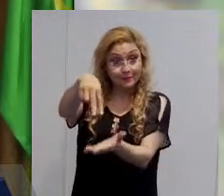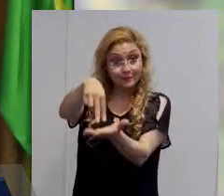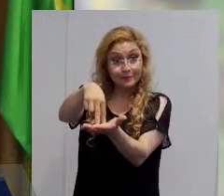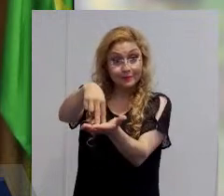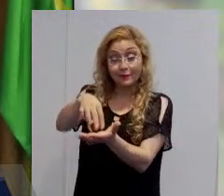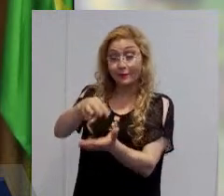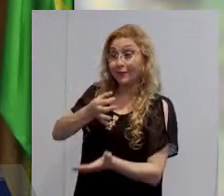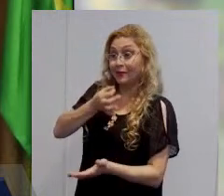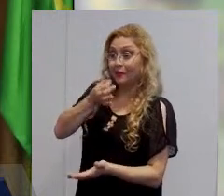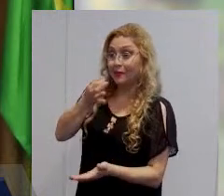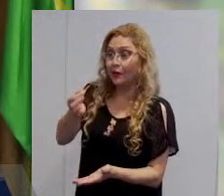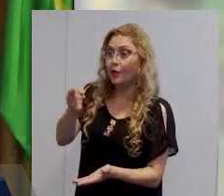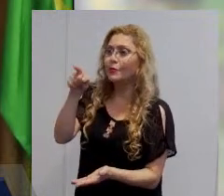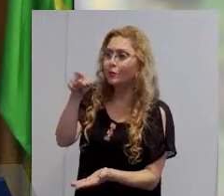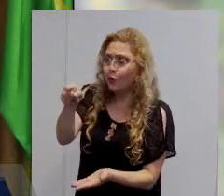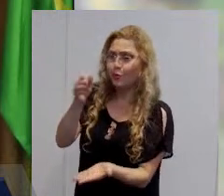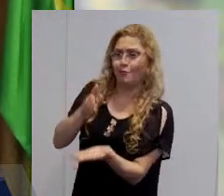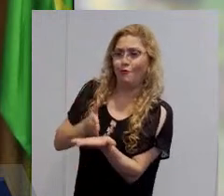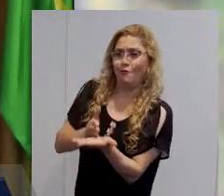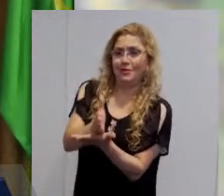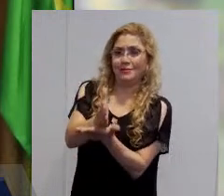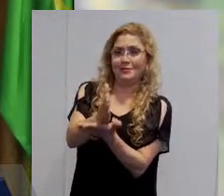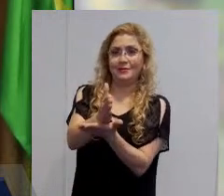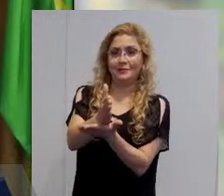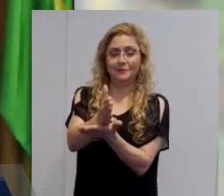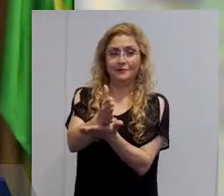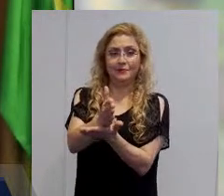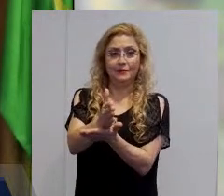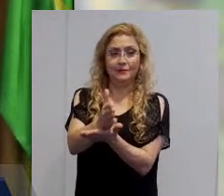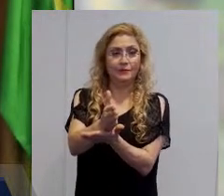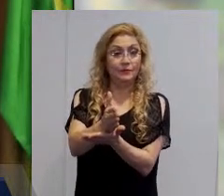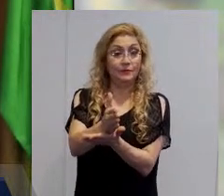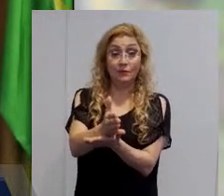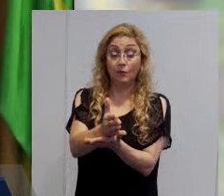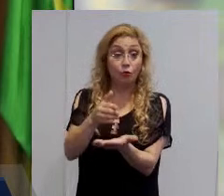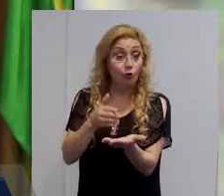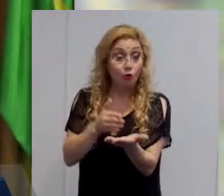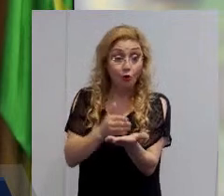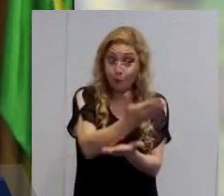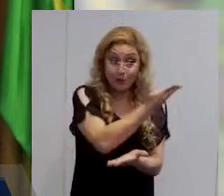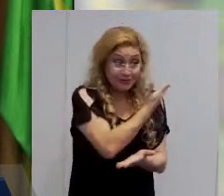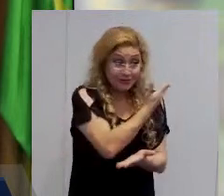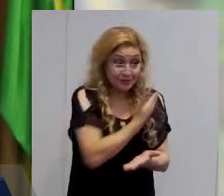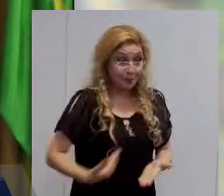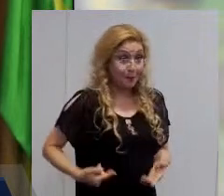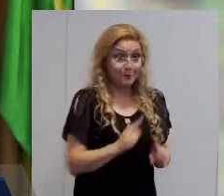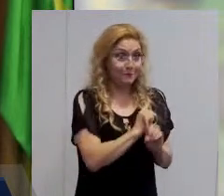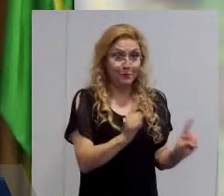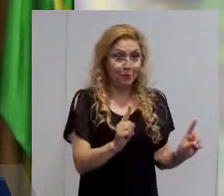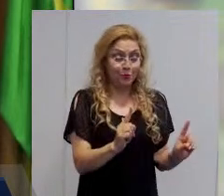The farmers here, I say, begins with you. It does not